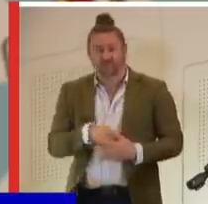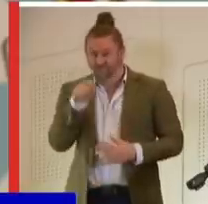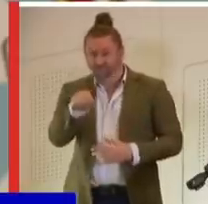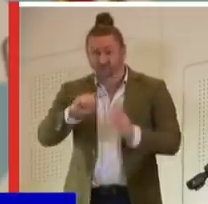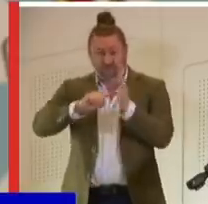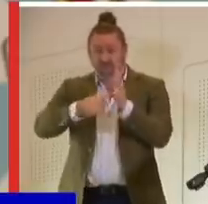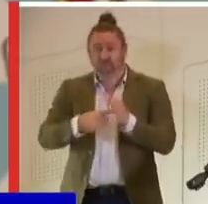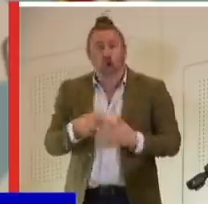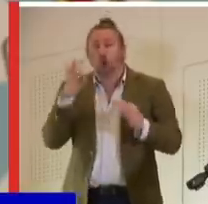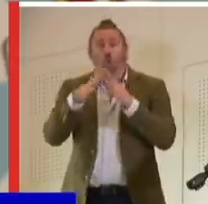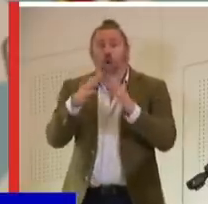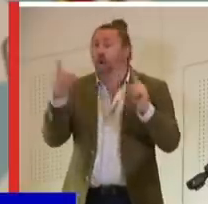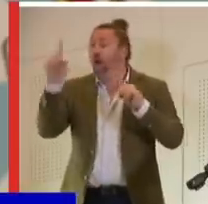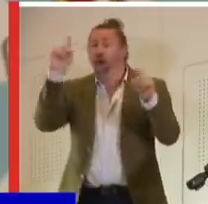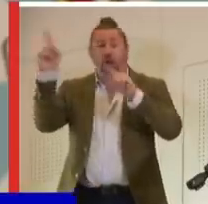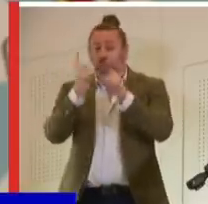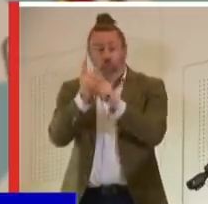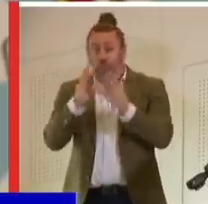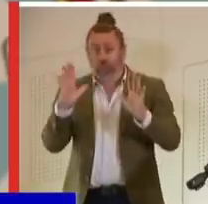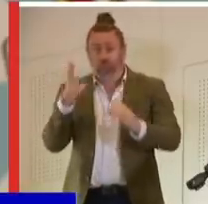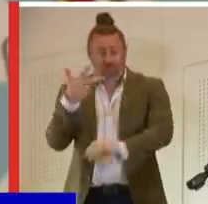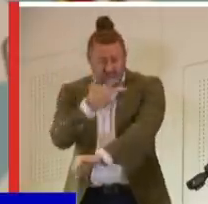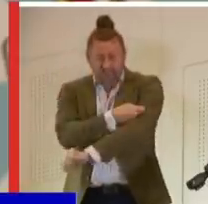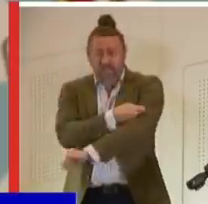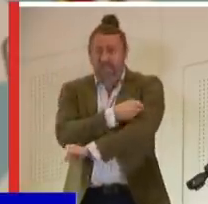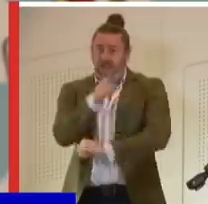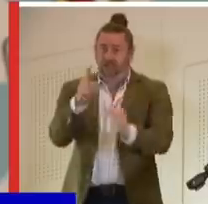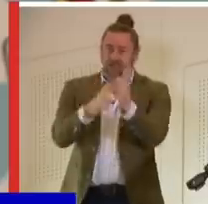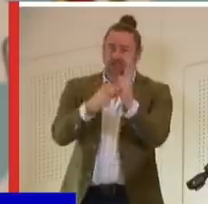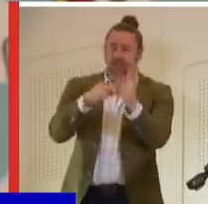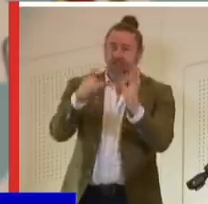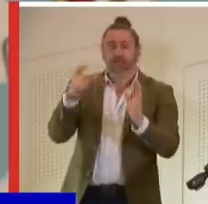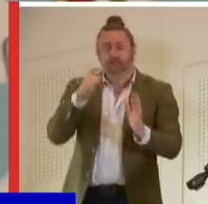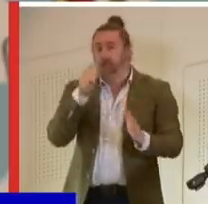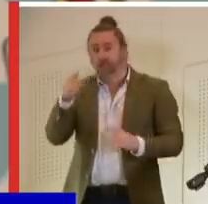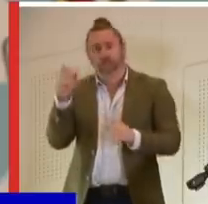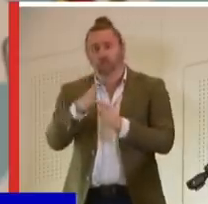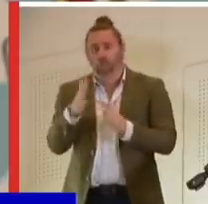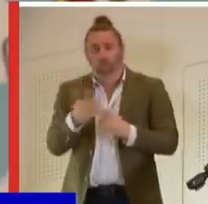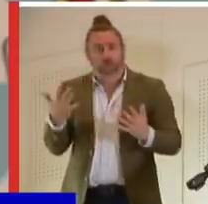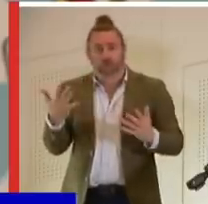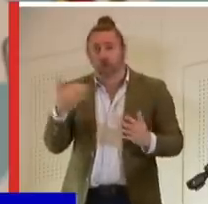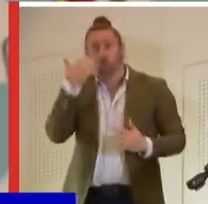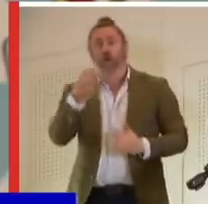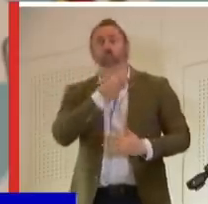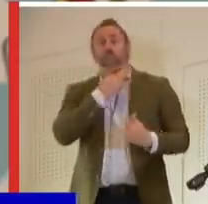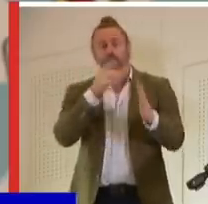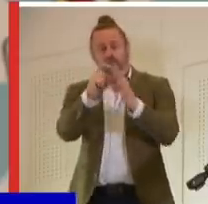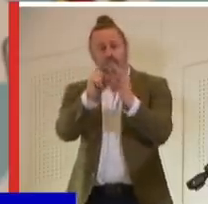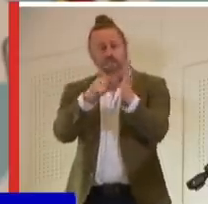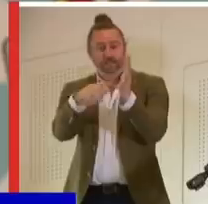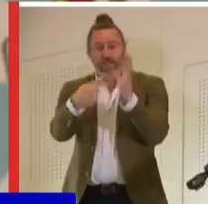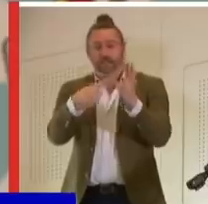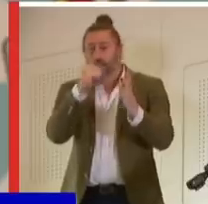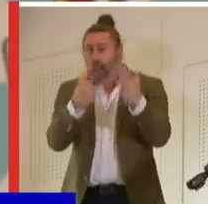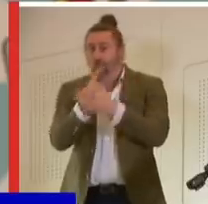the imperative to getting vaccinated, because there is going to be a risk of Delta outbreaks happening in